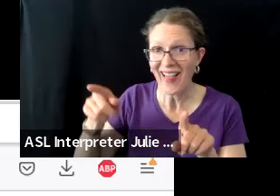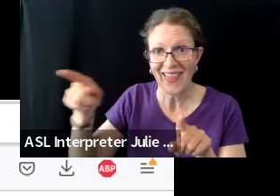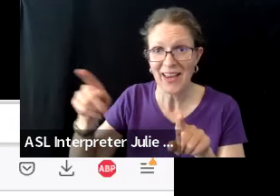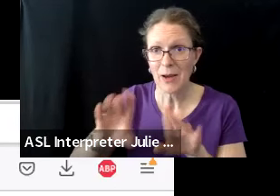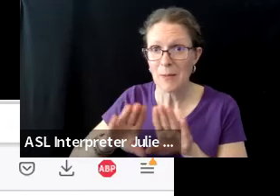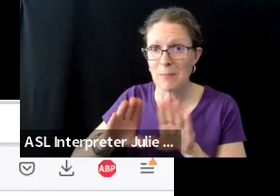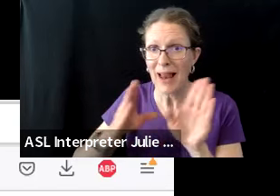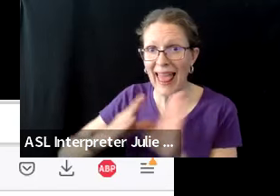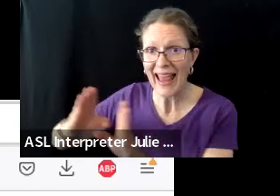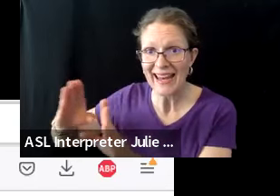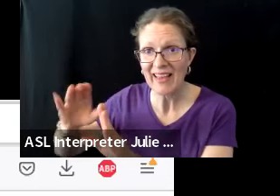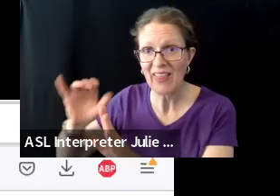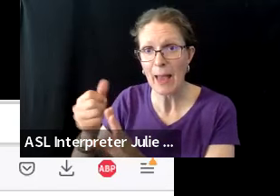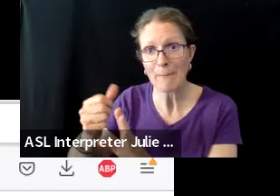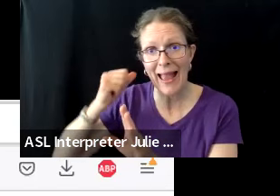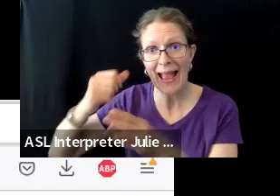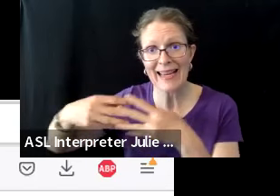reopening of that back gate